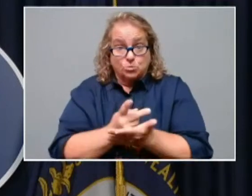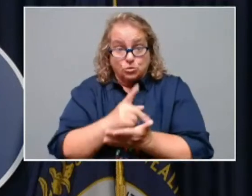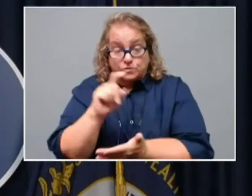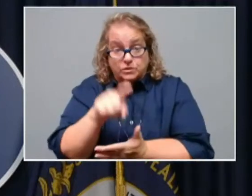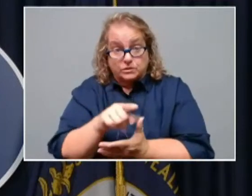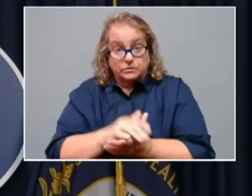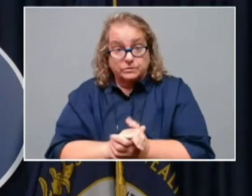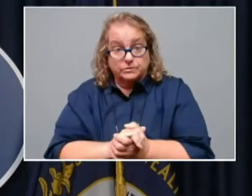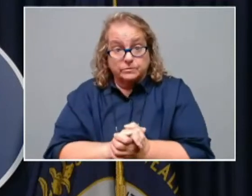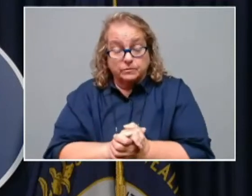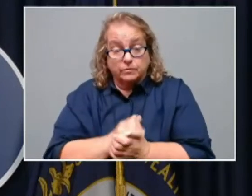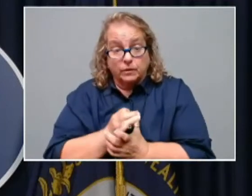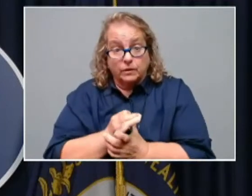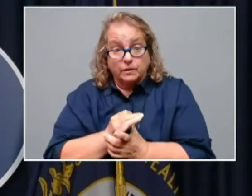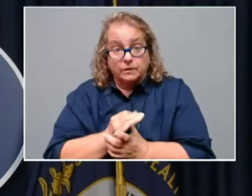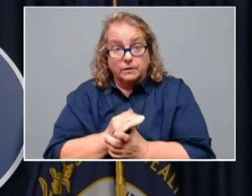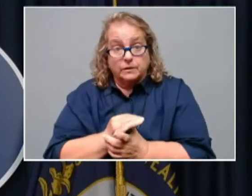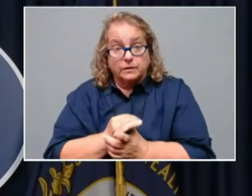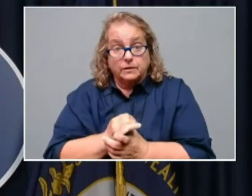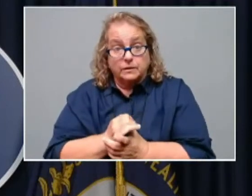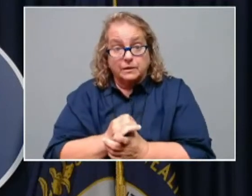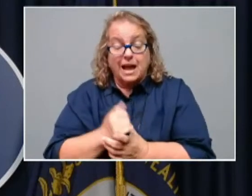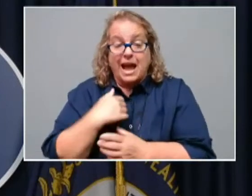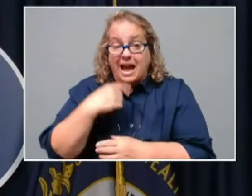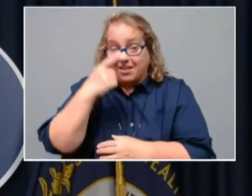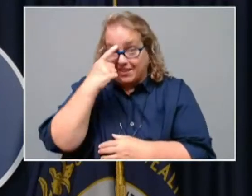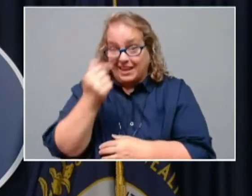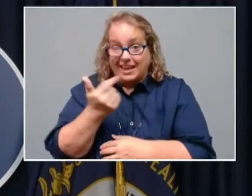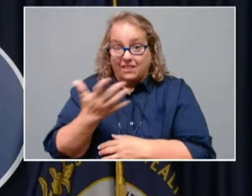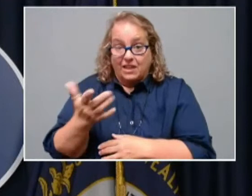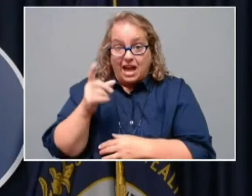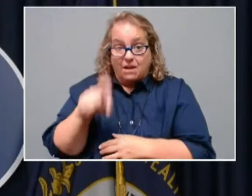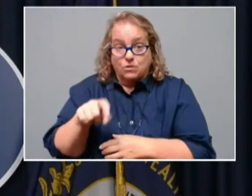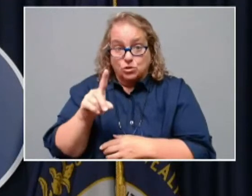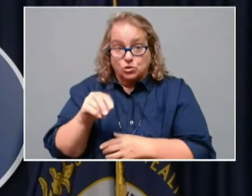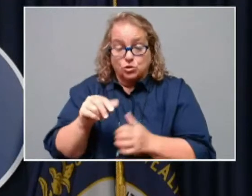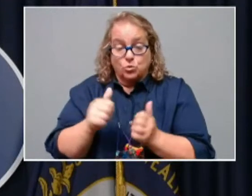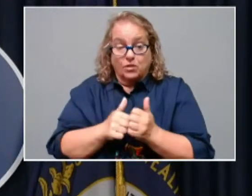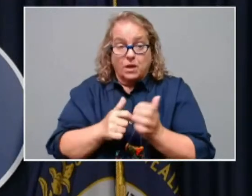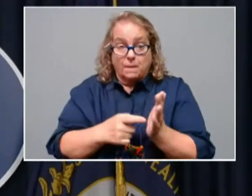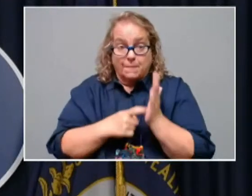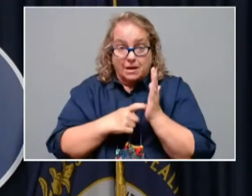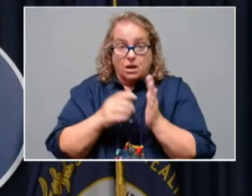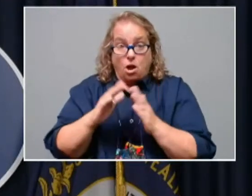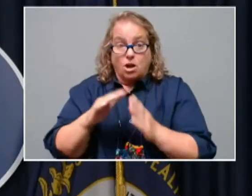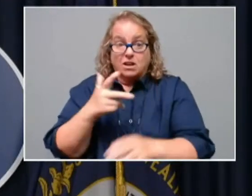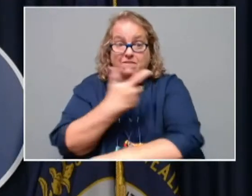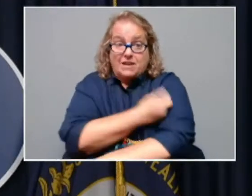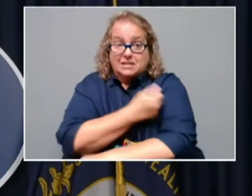Yeah, I think that anything having to do with mandates on vaccines would now have to be